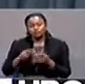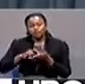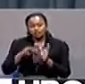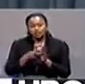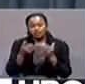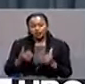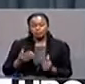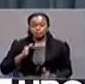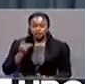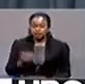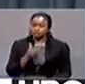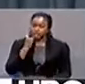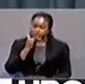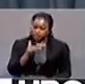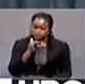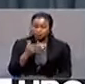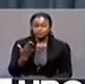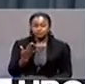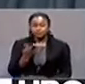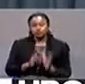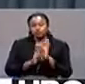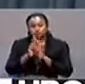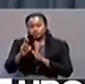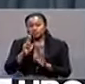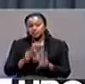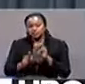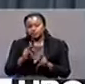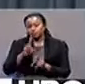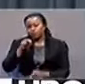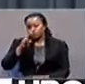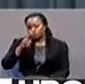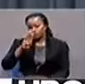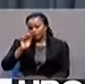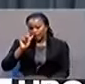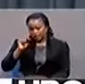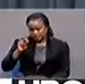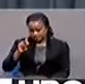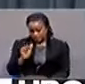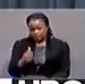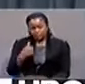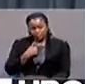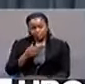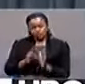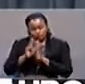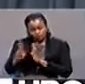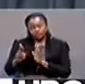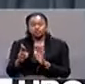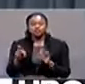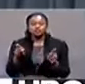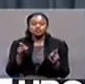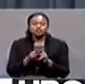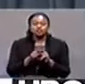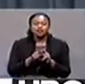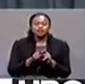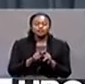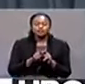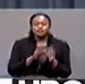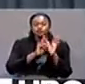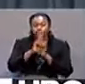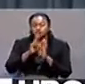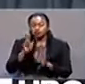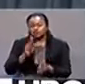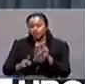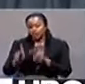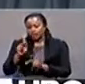Speaker, on behalf of the people of Rwanda, whom I represent, and on behalf of the